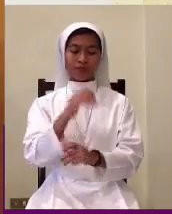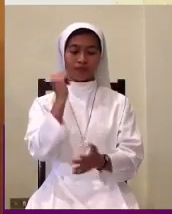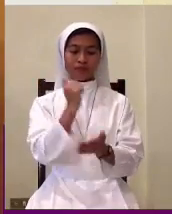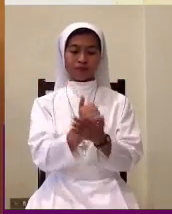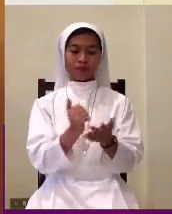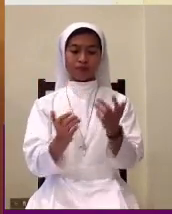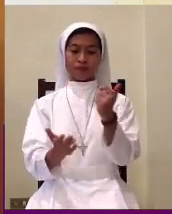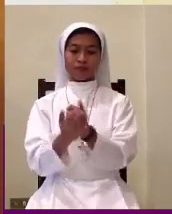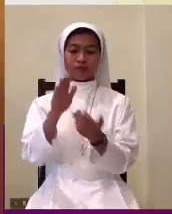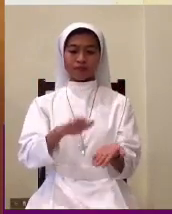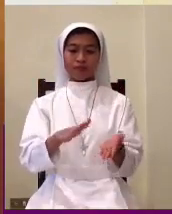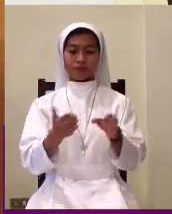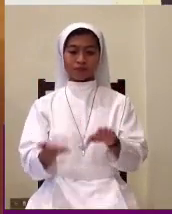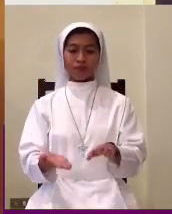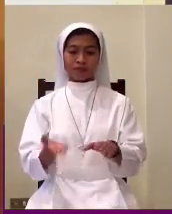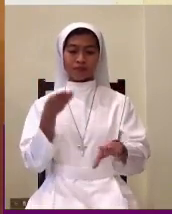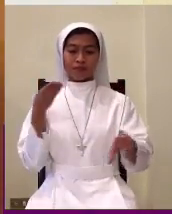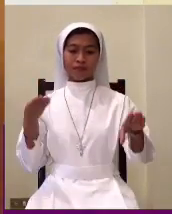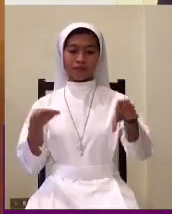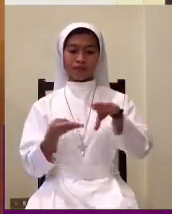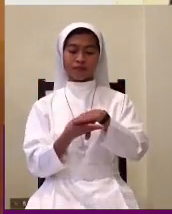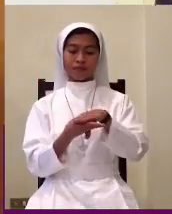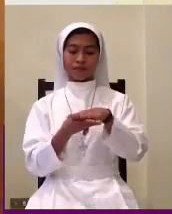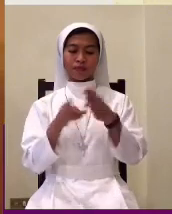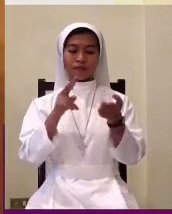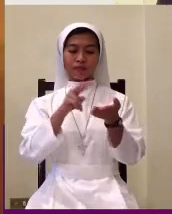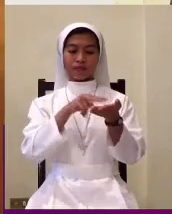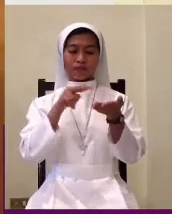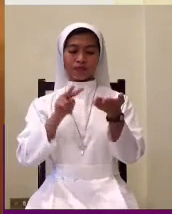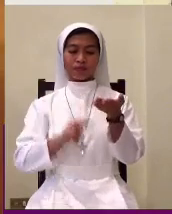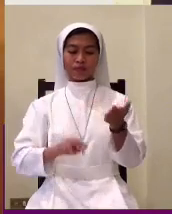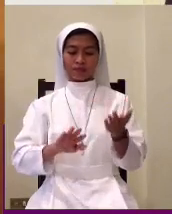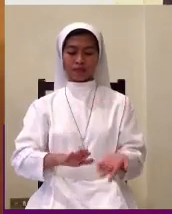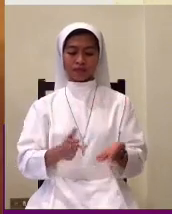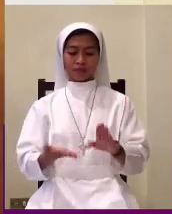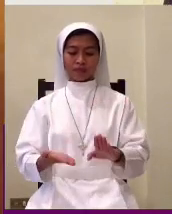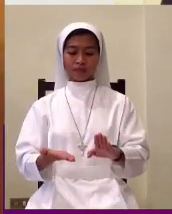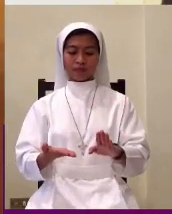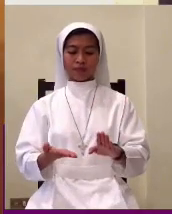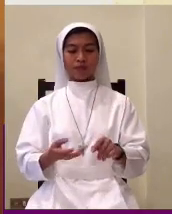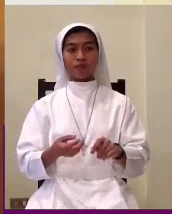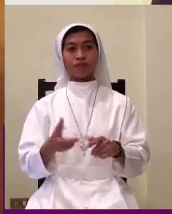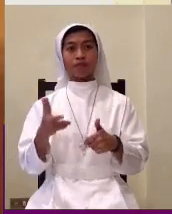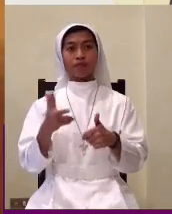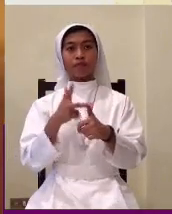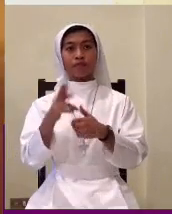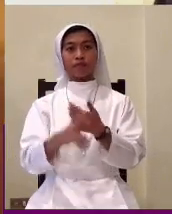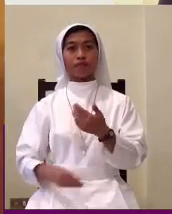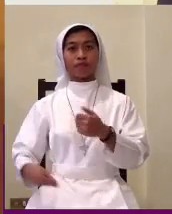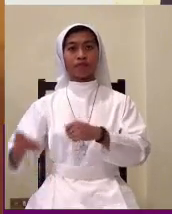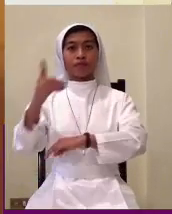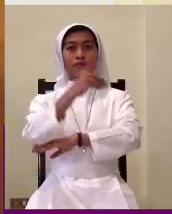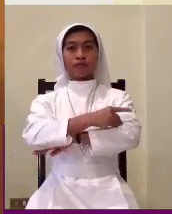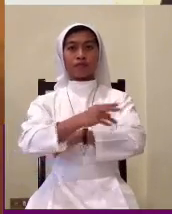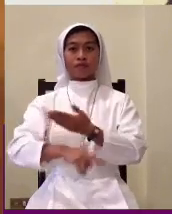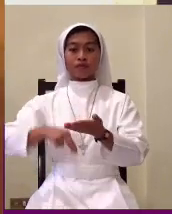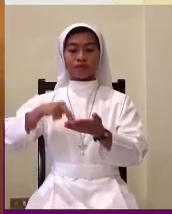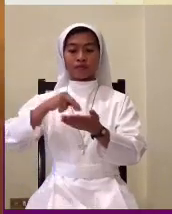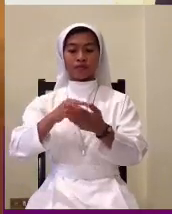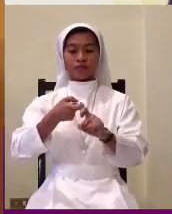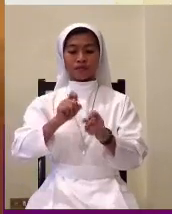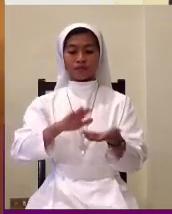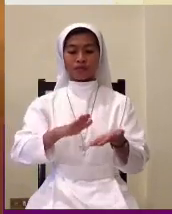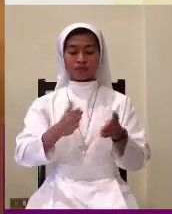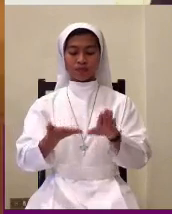Pilate, was crucified, died, and was buried. He descended into hell. On the third day, he rose again from the dead.